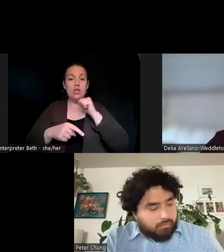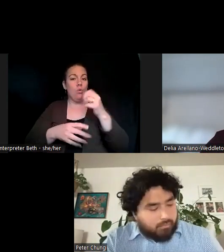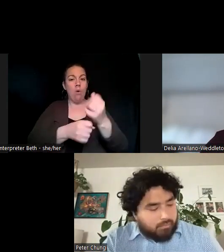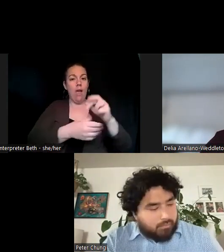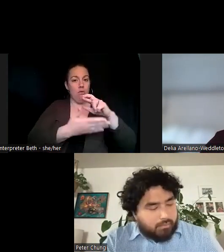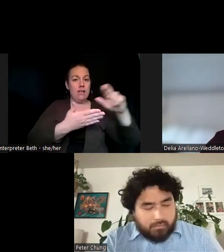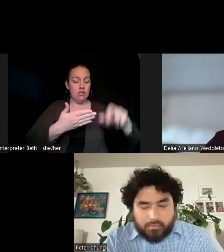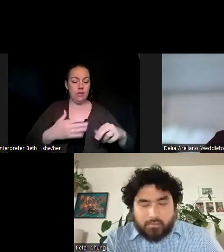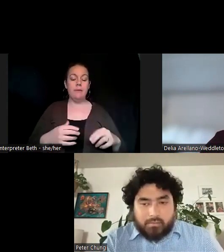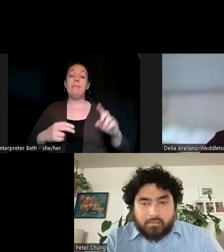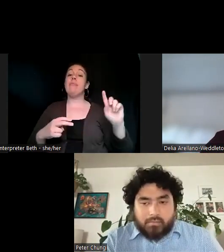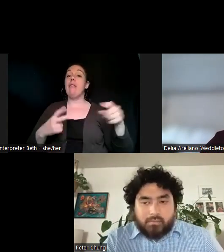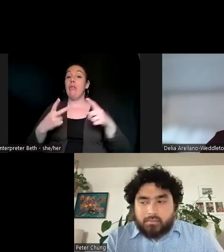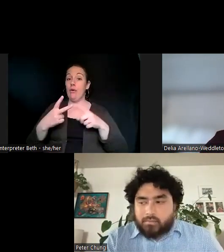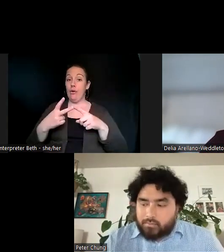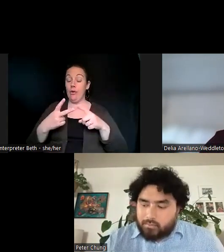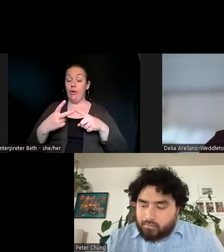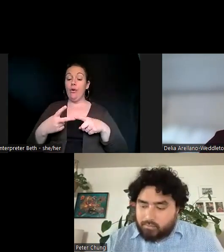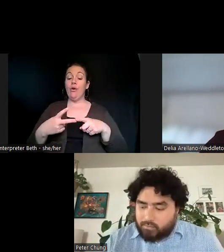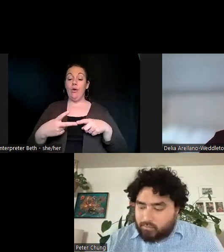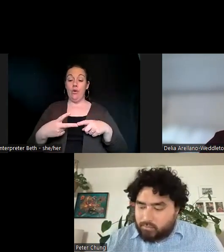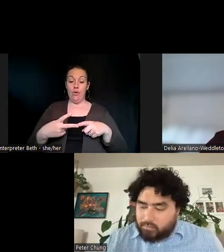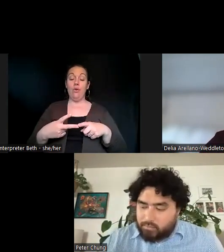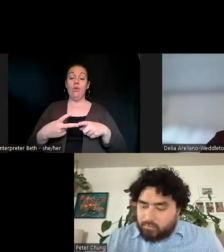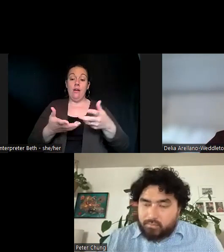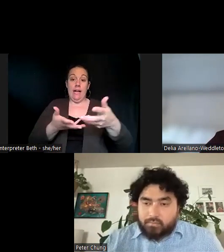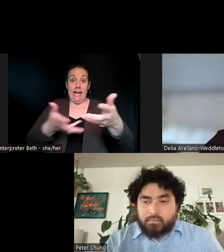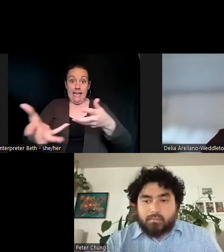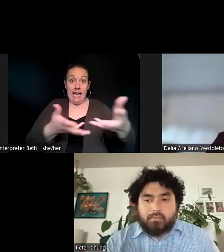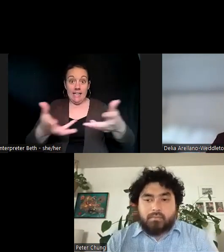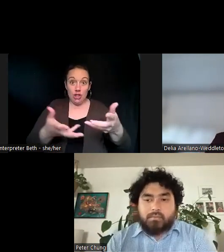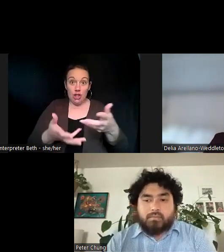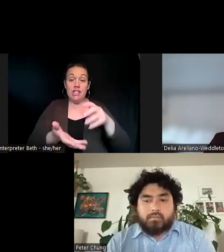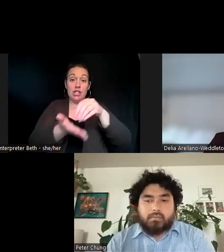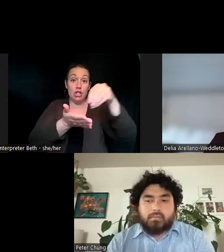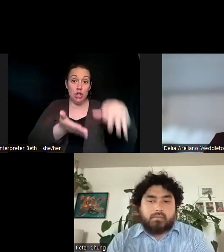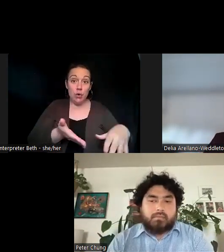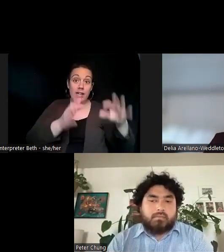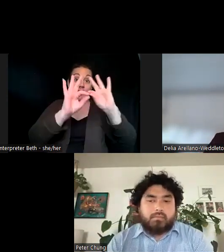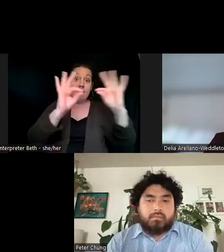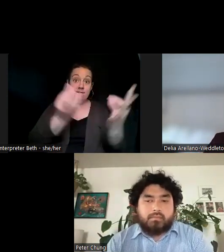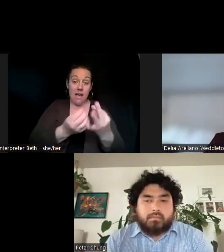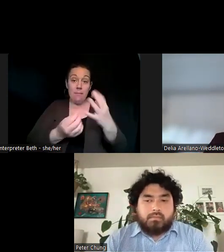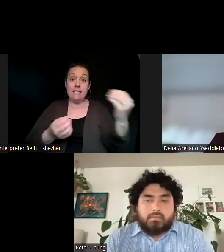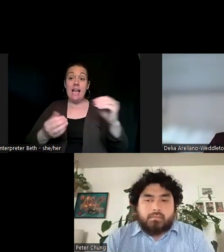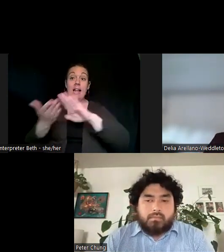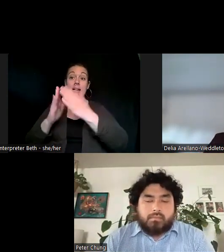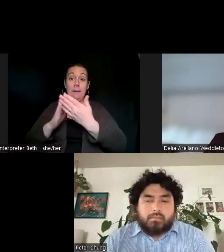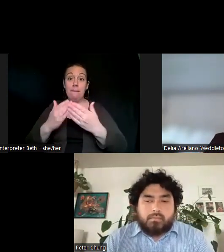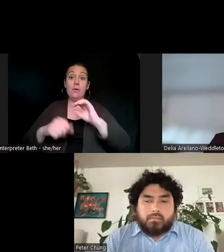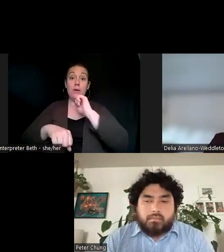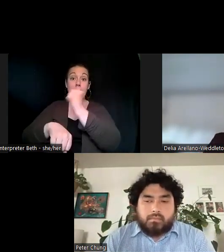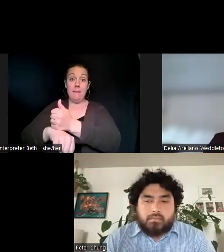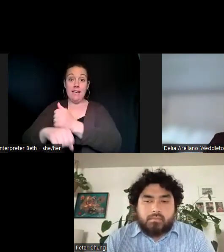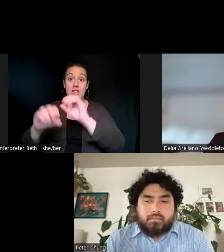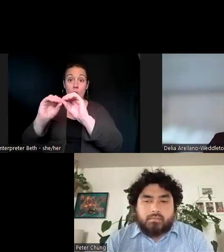really important thing that I mentioned earlier was engaging students and families, as well as community-based organizations within